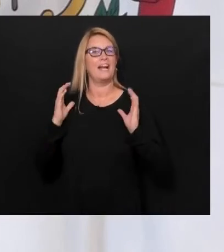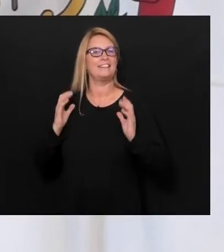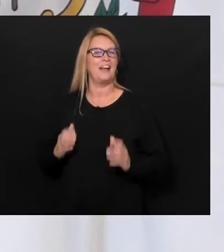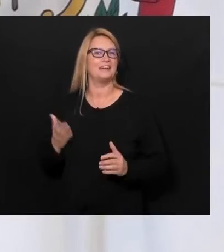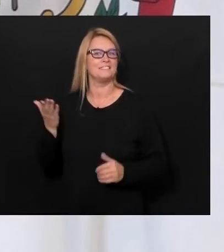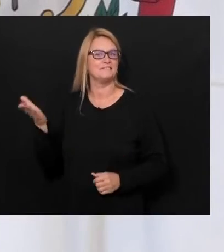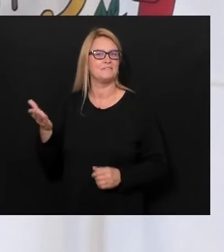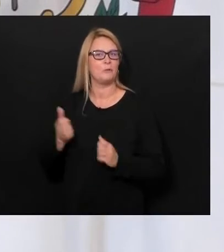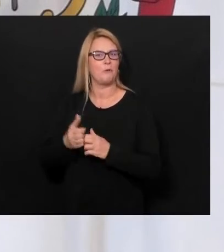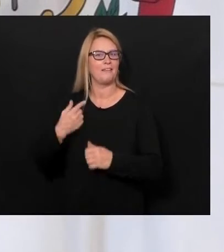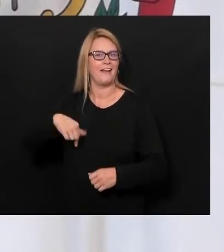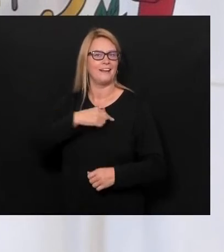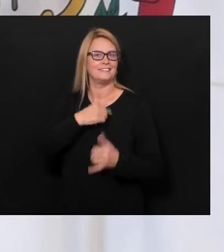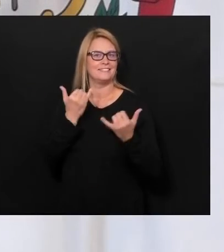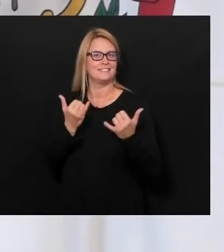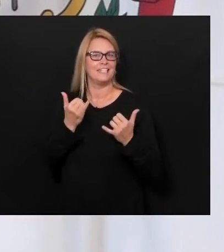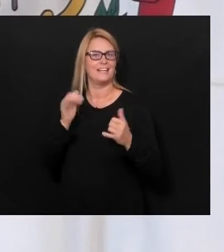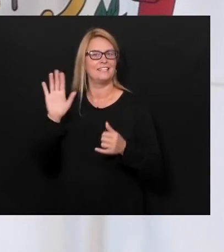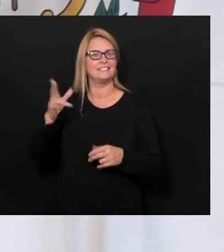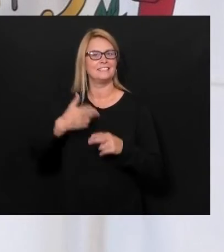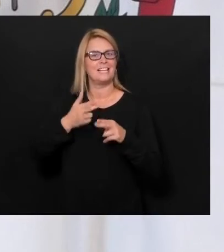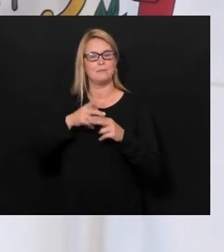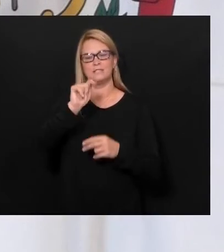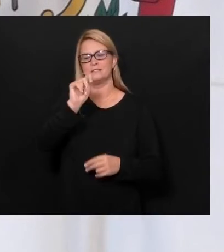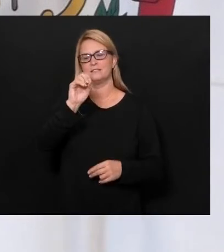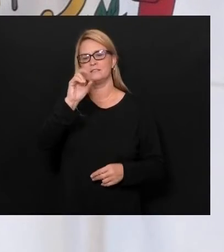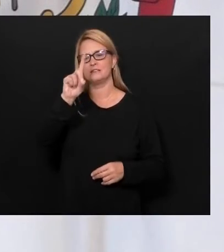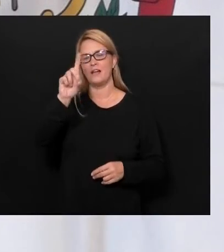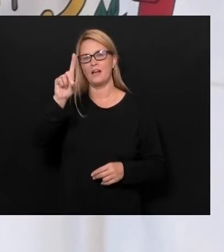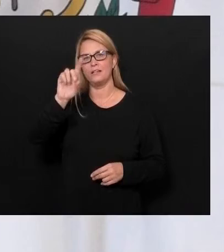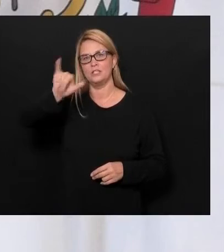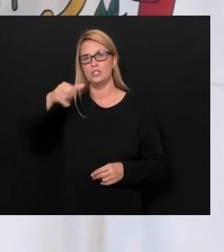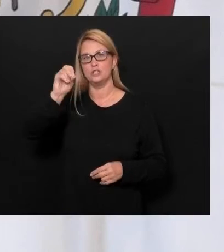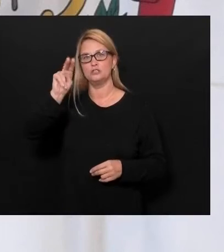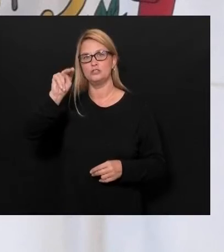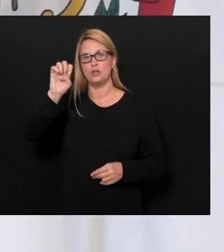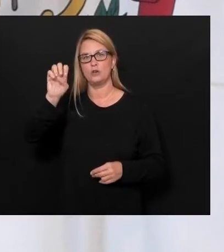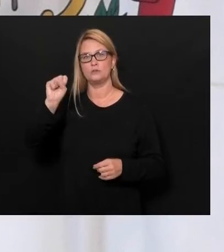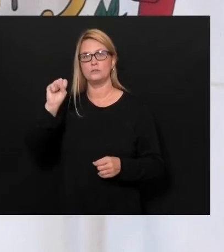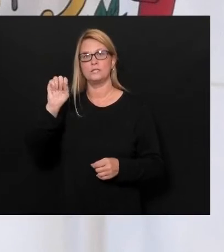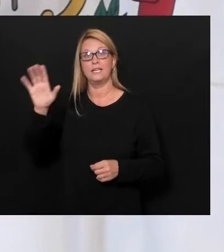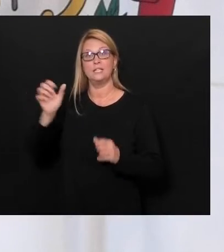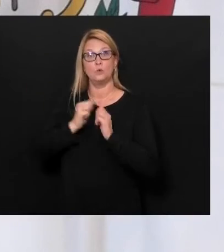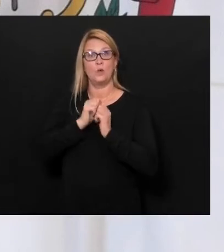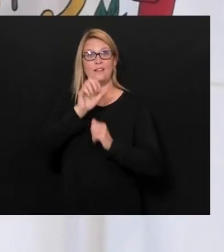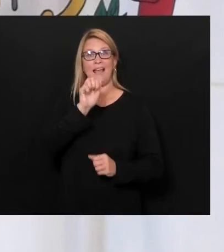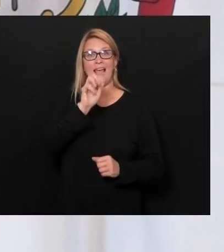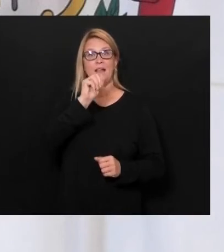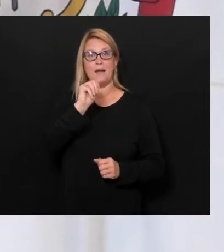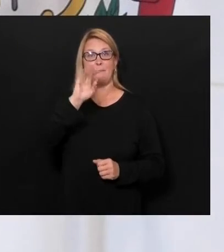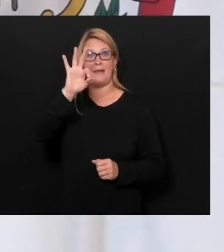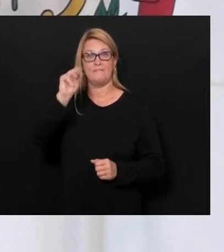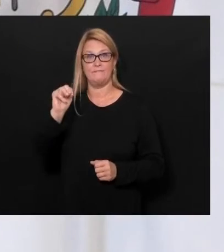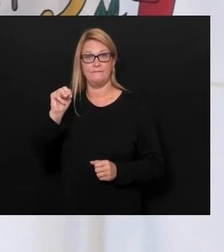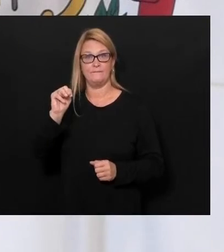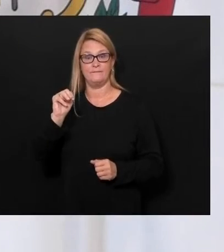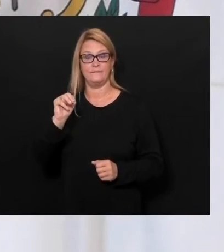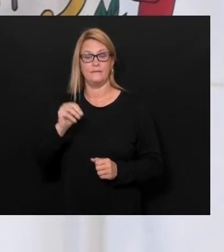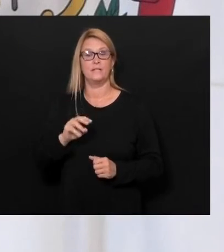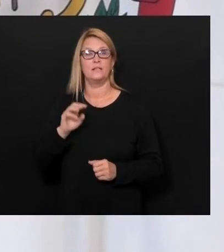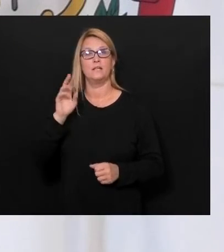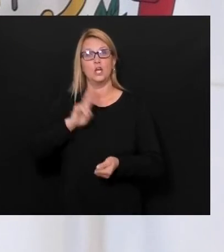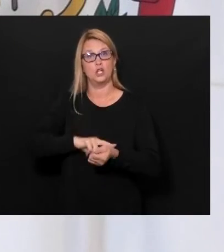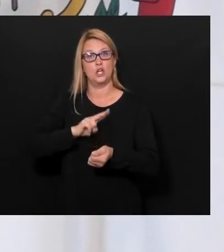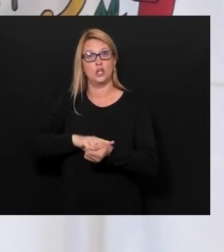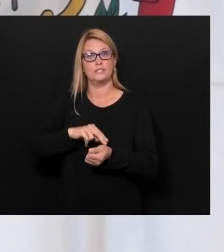here and everything. His name is Todd Jones. He's with AM/FM, and he is the president of